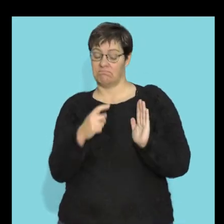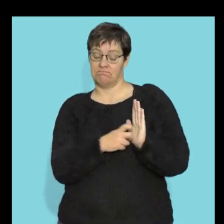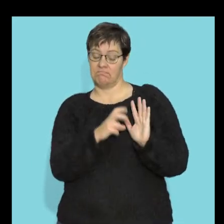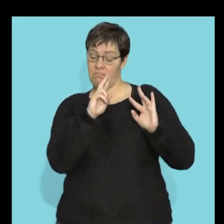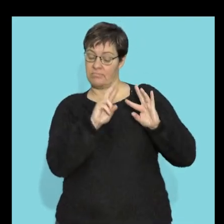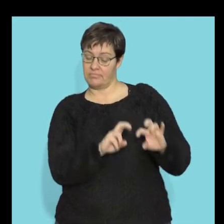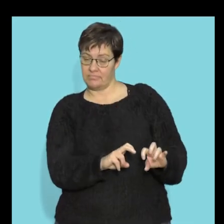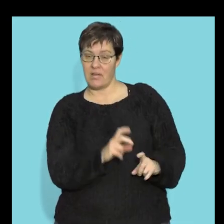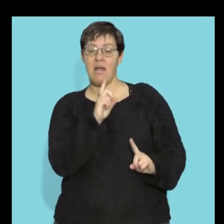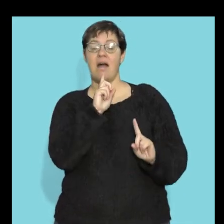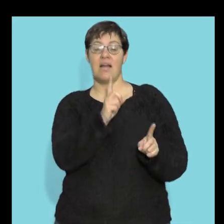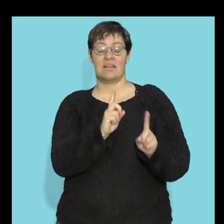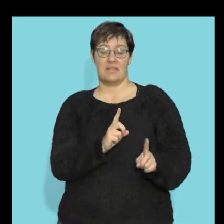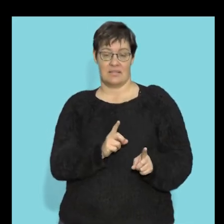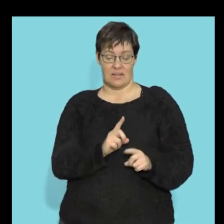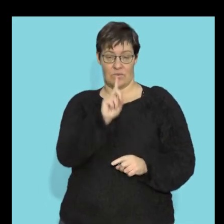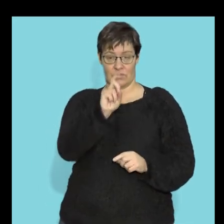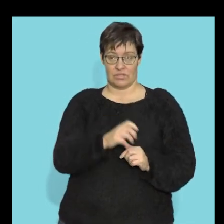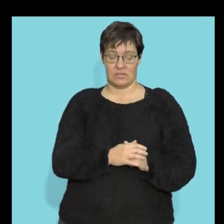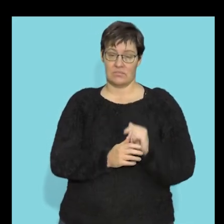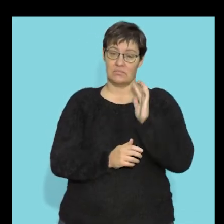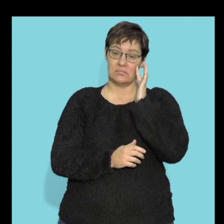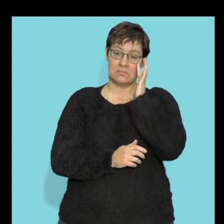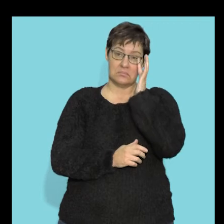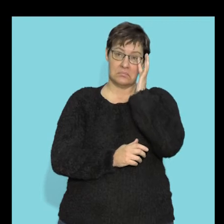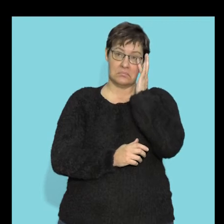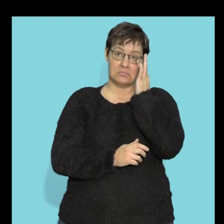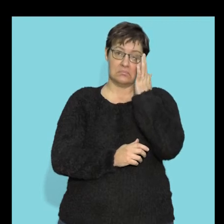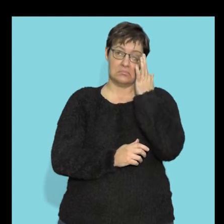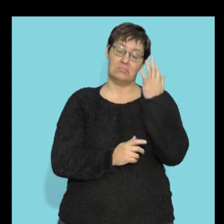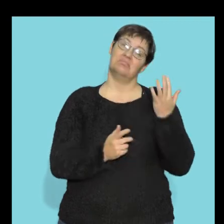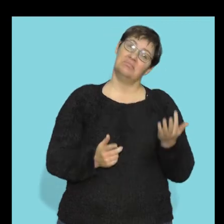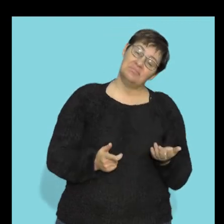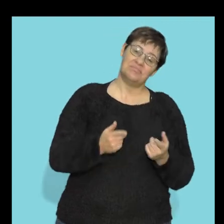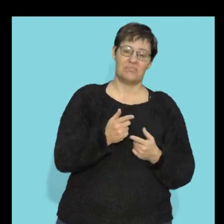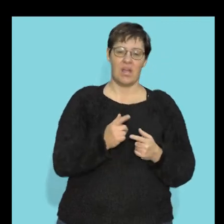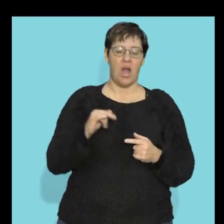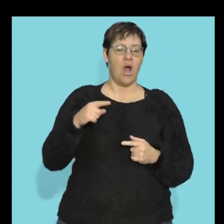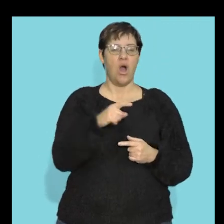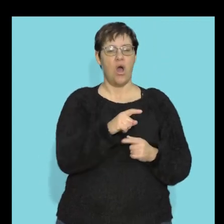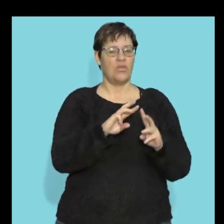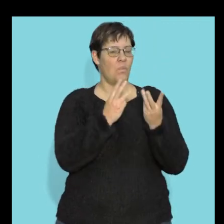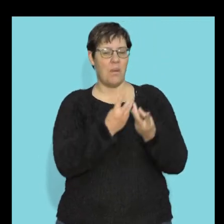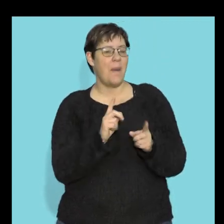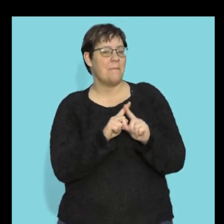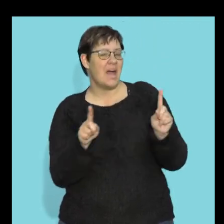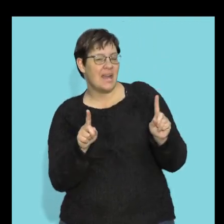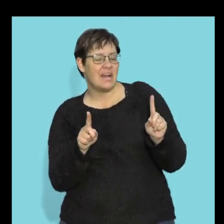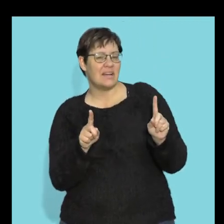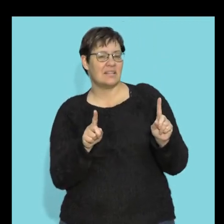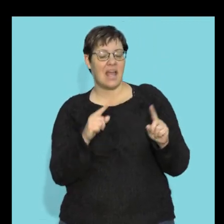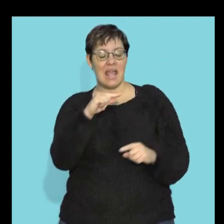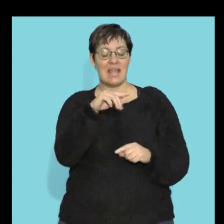the questions that follow. Now remember, it's not going to be specifically about the earthworm, but it is going to do with